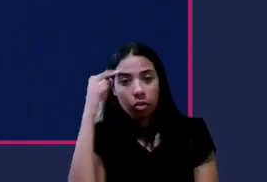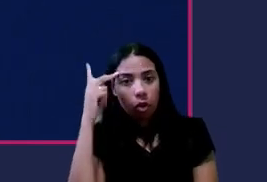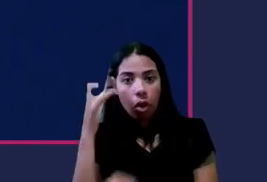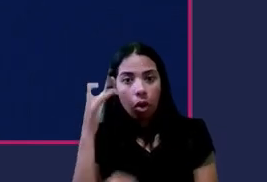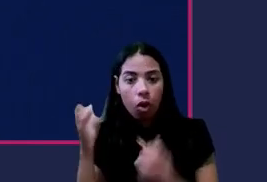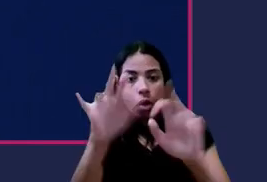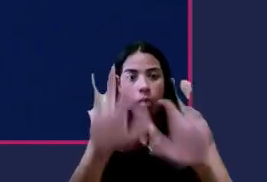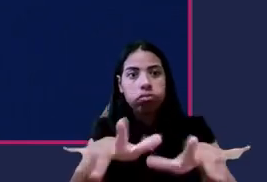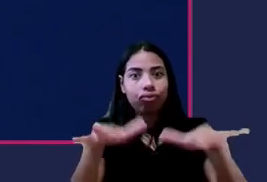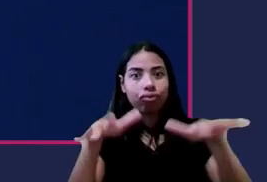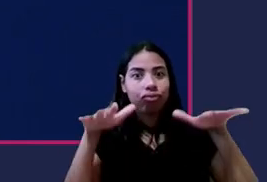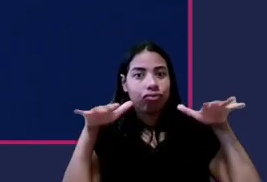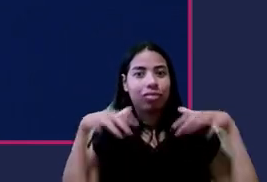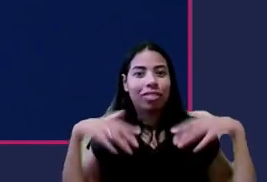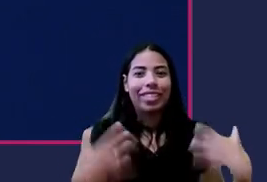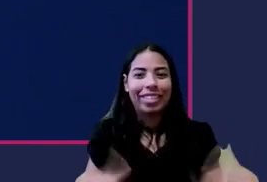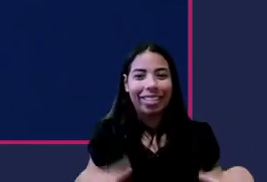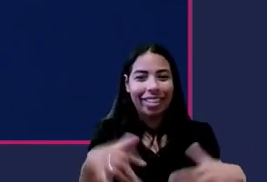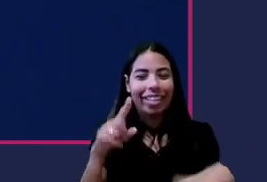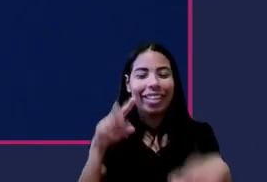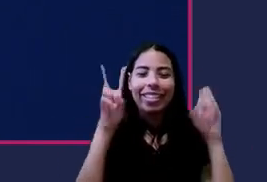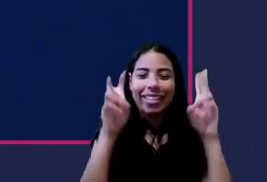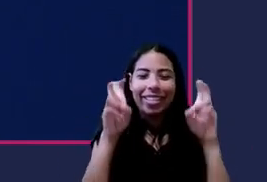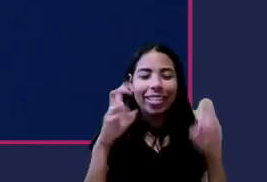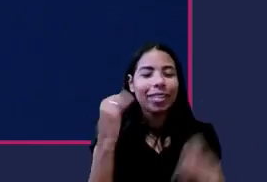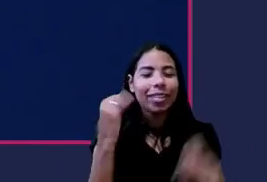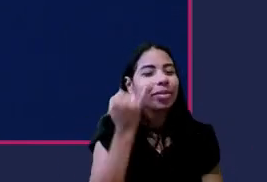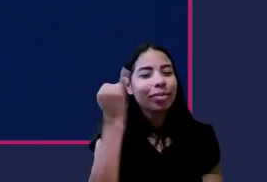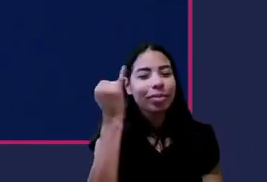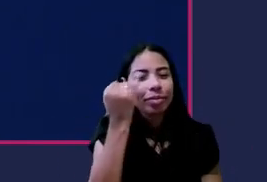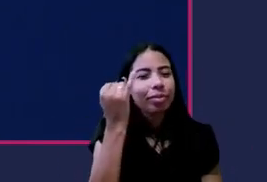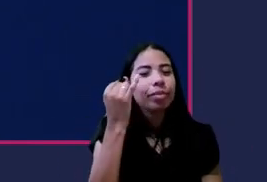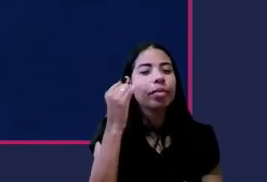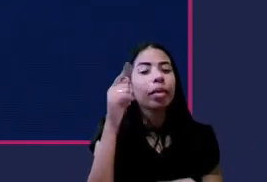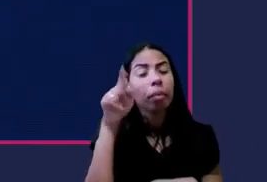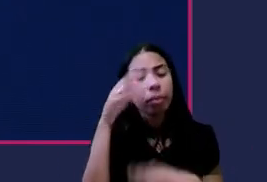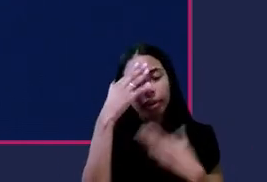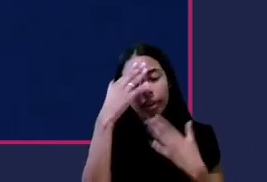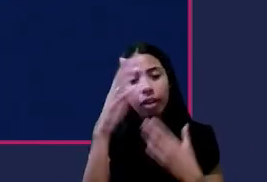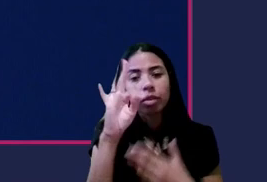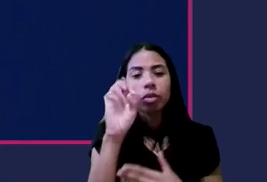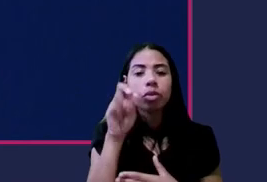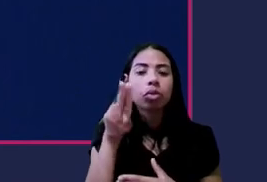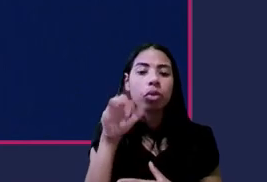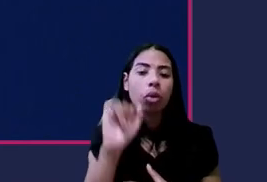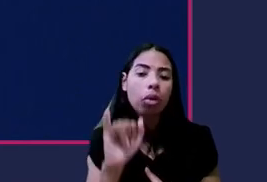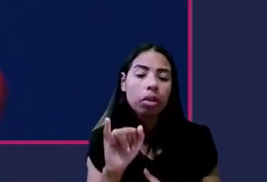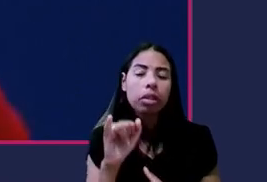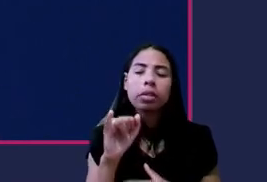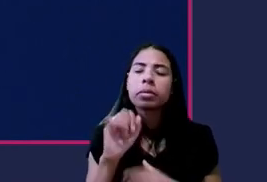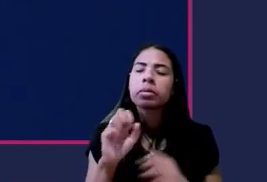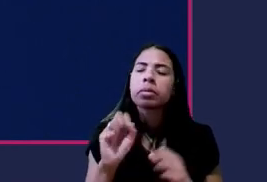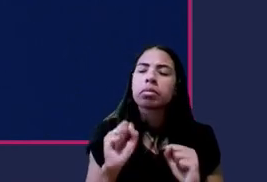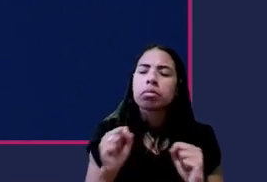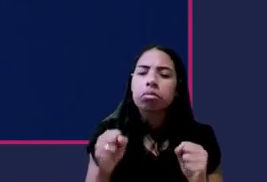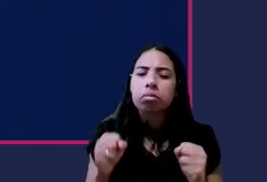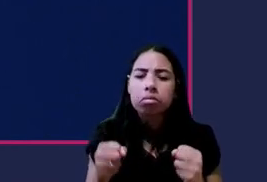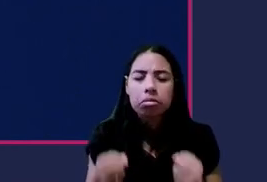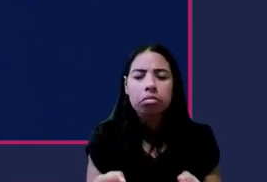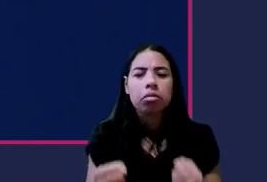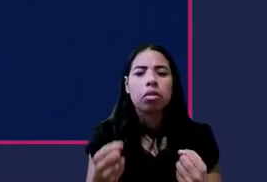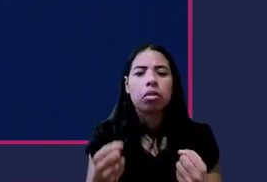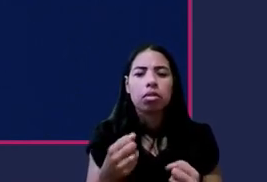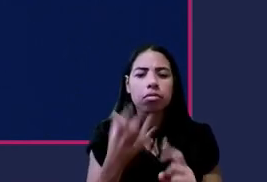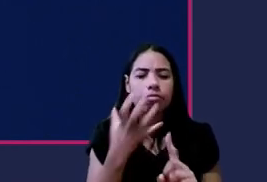It used to be about 100 people, and it's this huge right now, thanks to Tony, a real visionary and